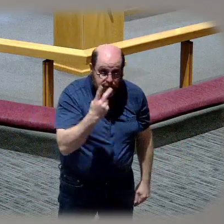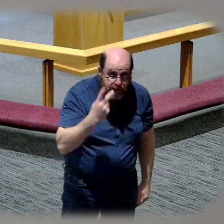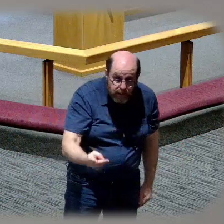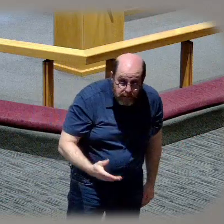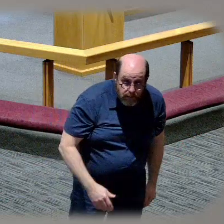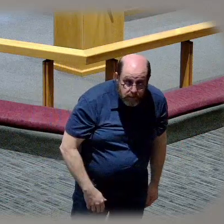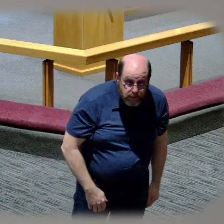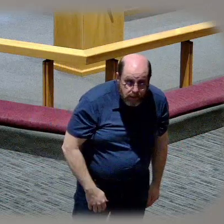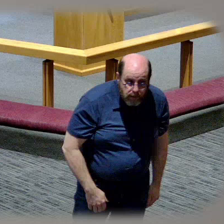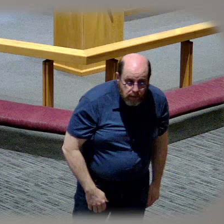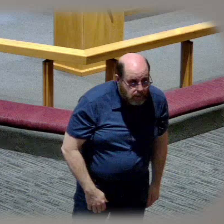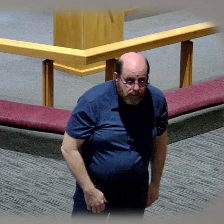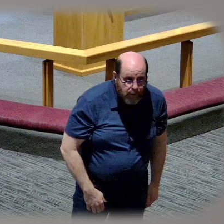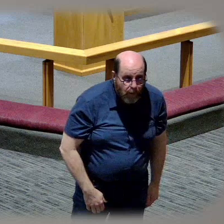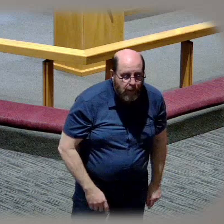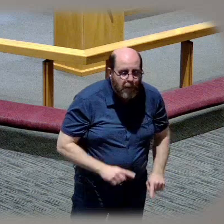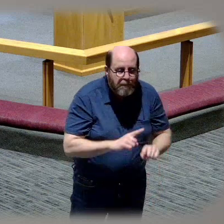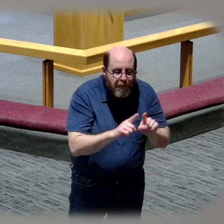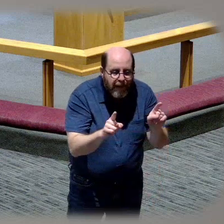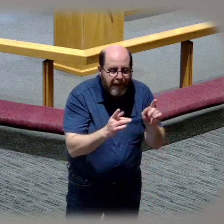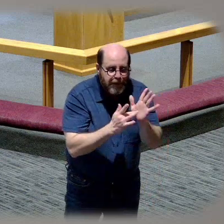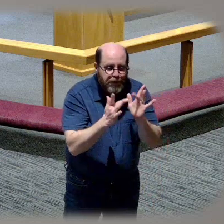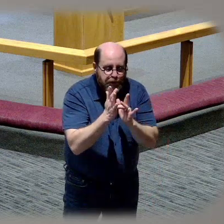But Jesus does.